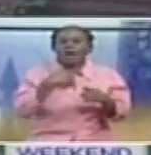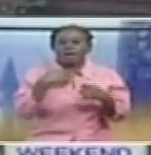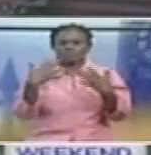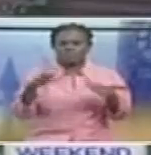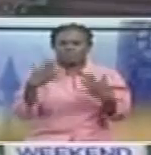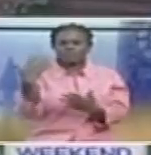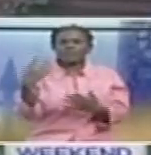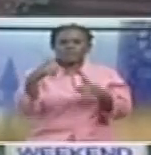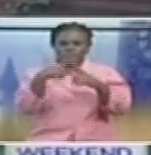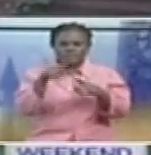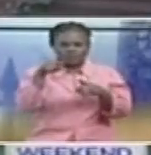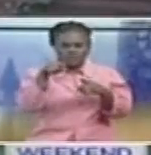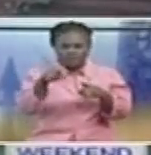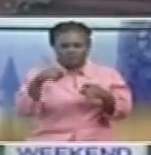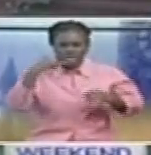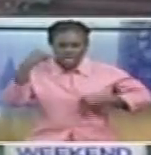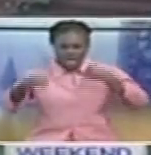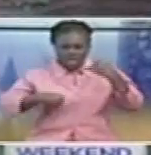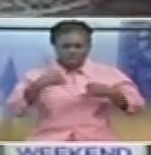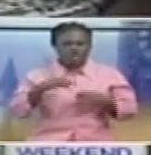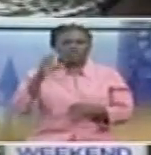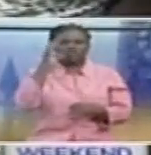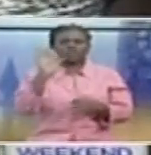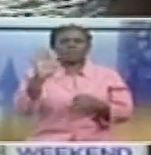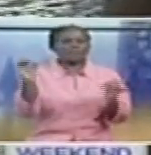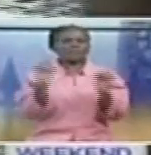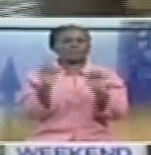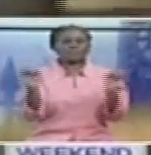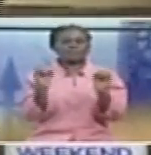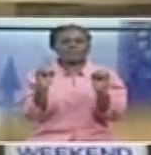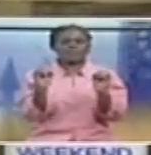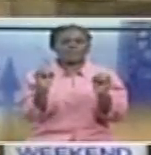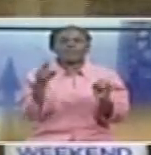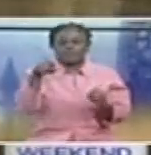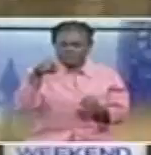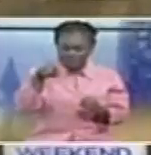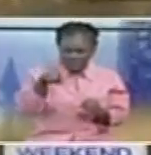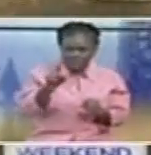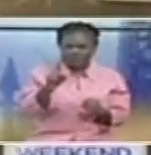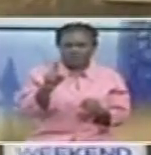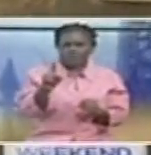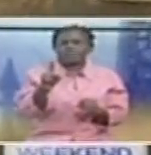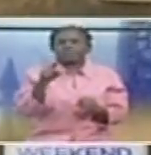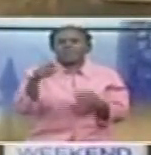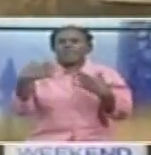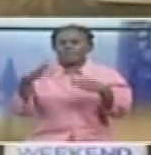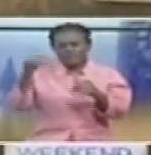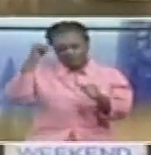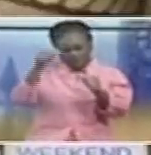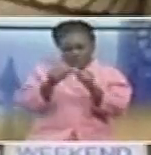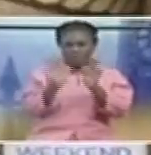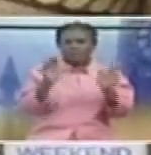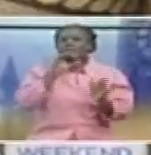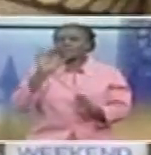hands, but he never got to enjoy the fruits of his labor. Miner paints an image for us with what's left of memories of his